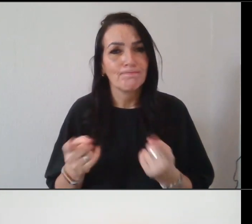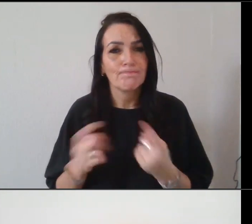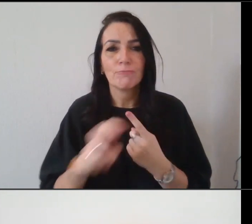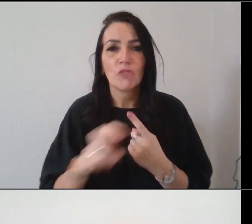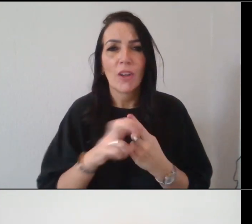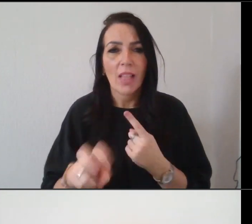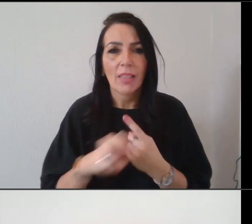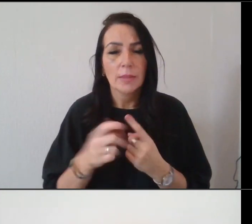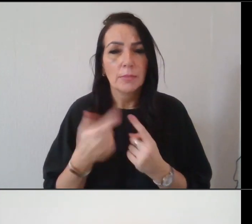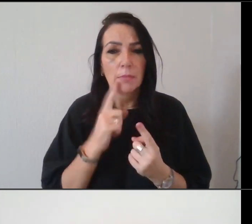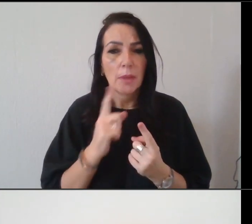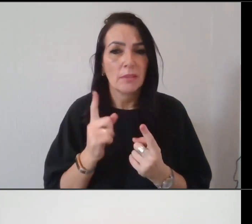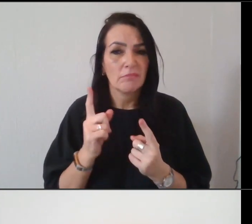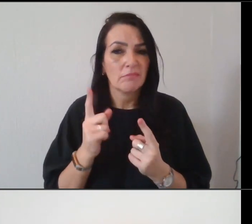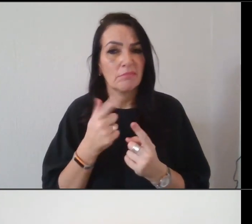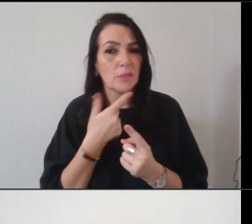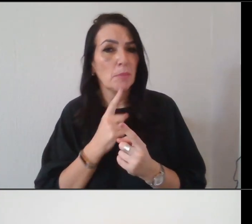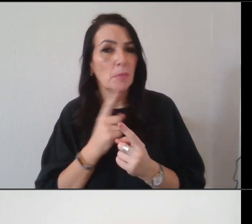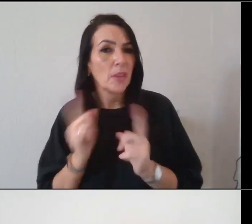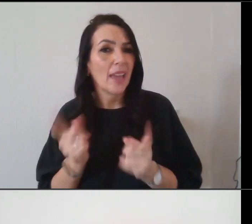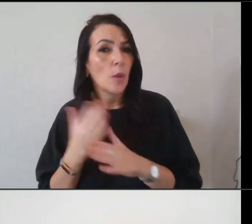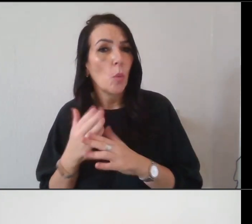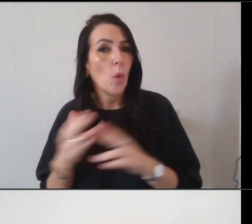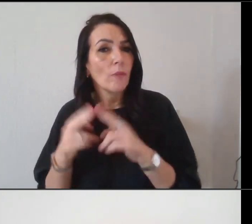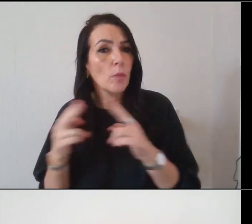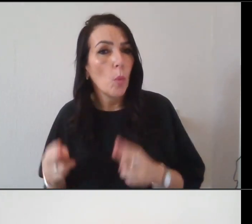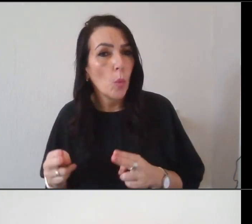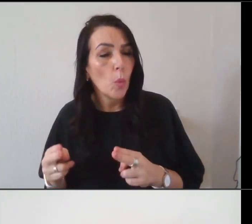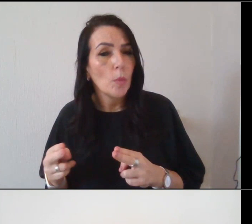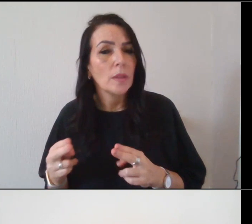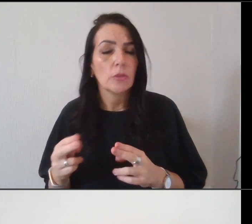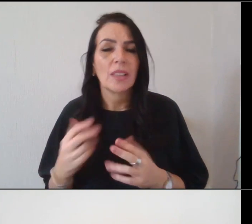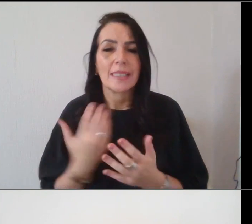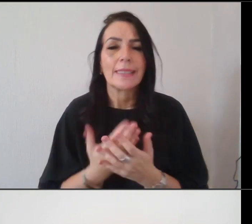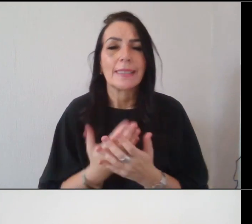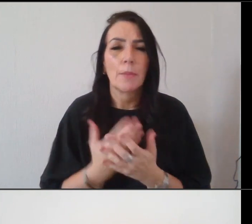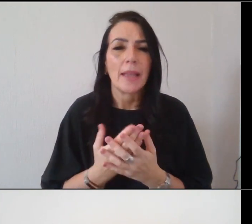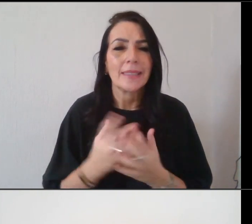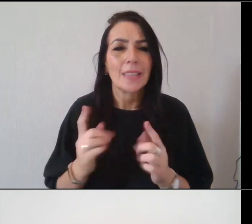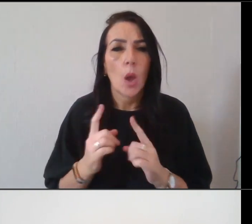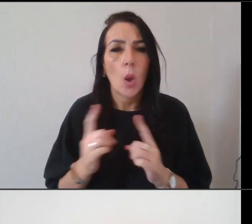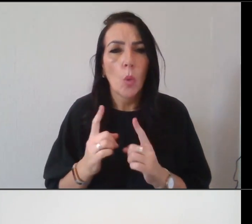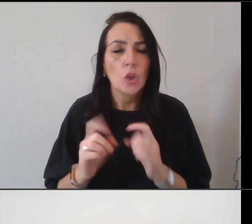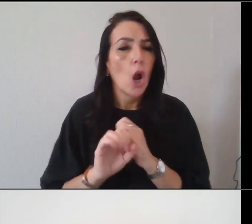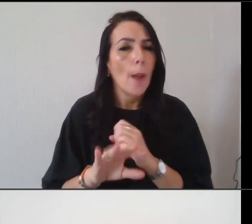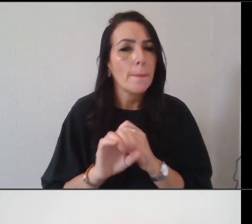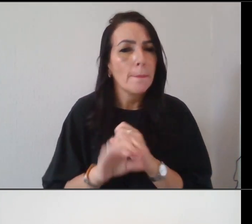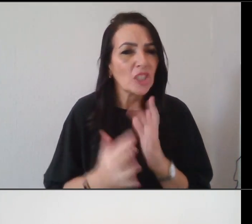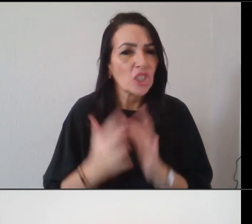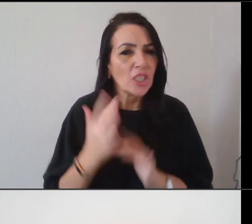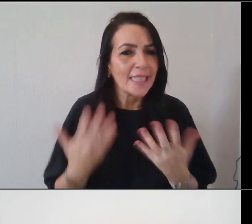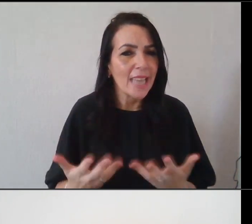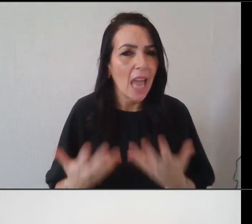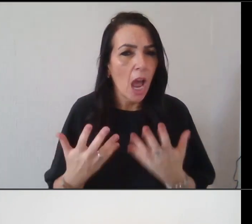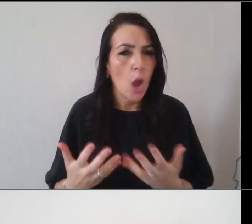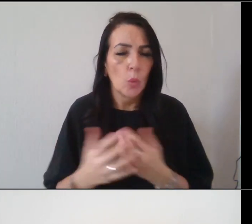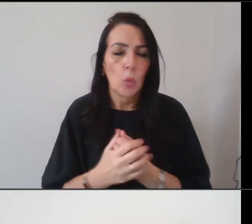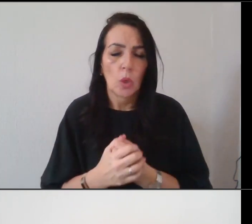not be able to work from home. So yeah, I think it probably depends on maybe what your emissions are now